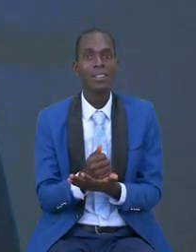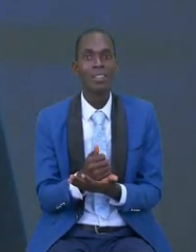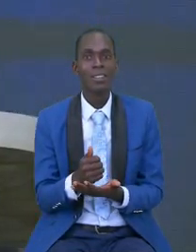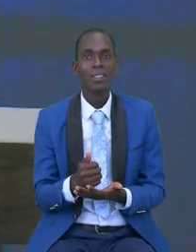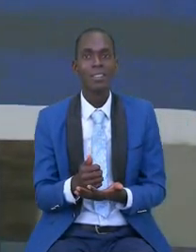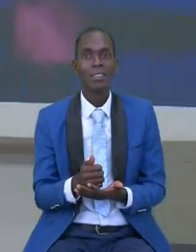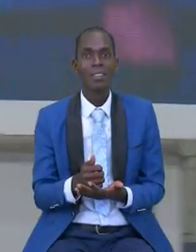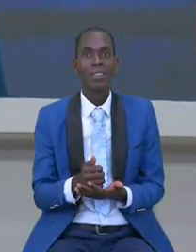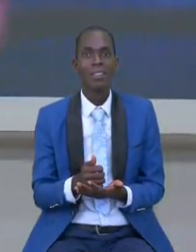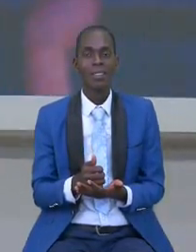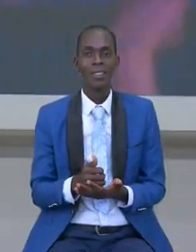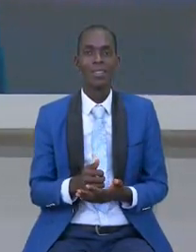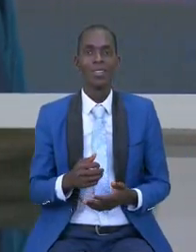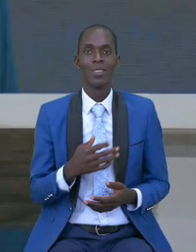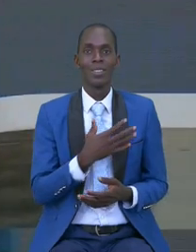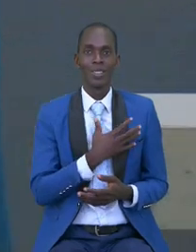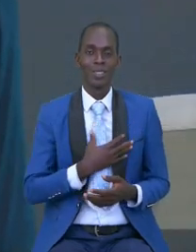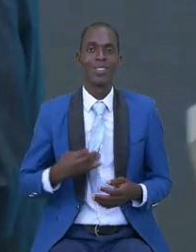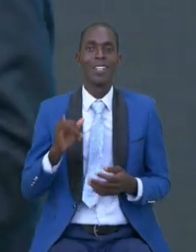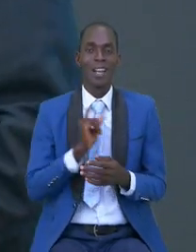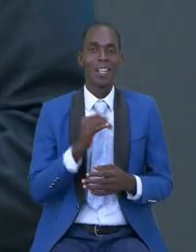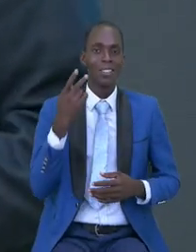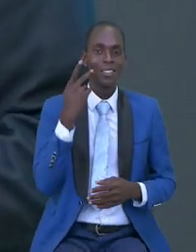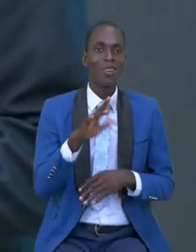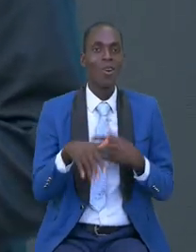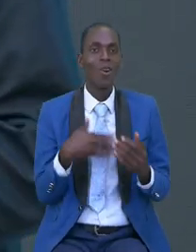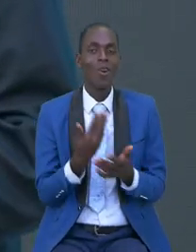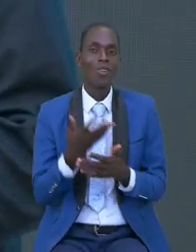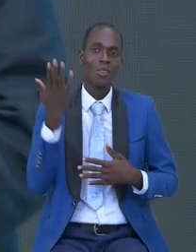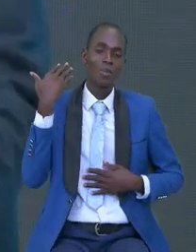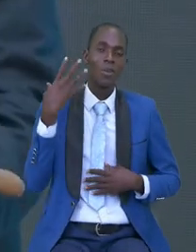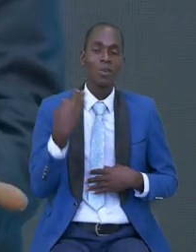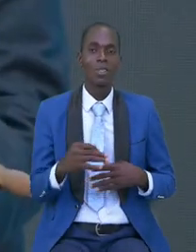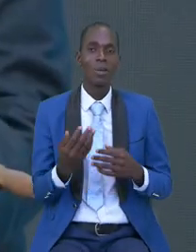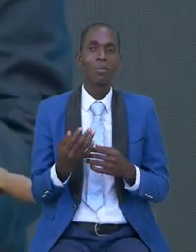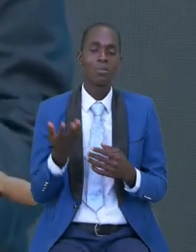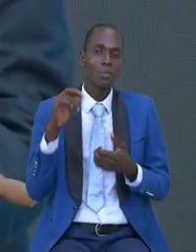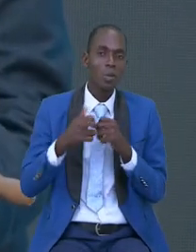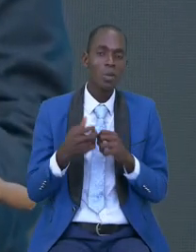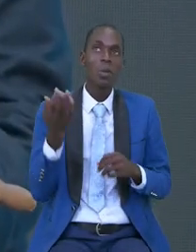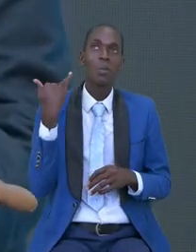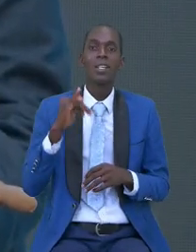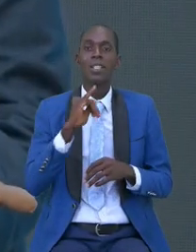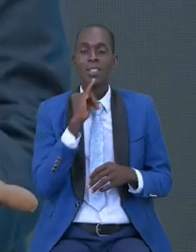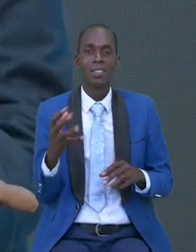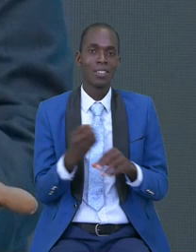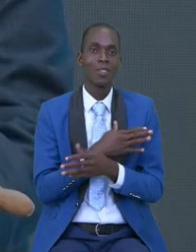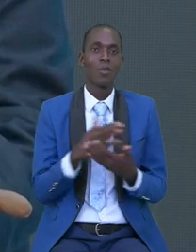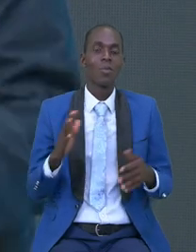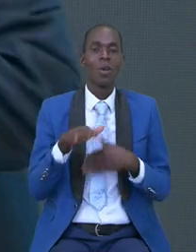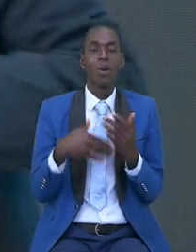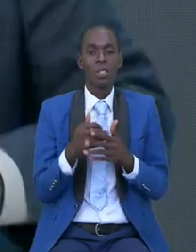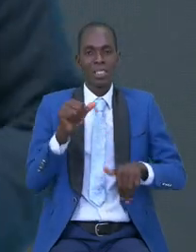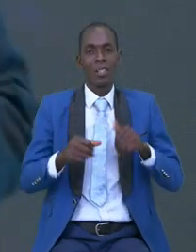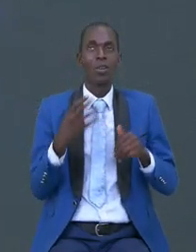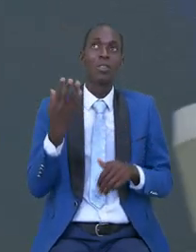I see you now. All the doubt of the past is dropped. All the unbelief of the past is